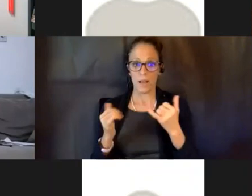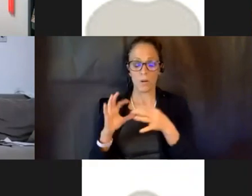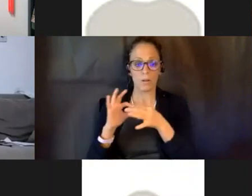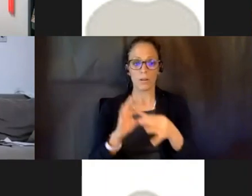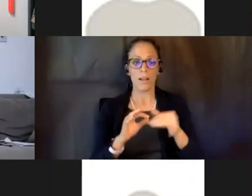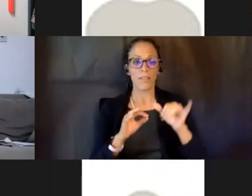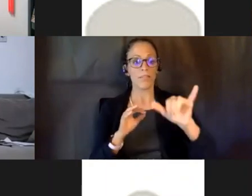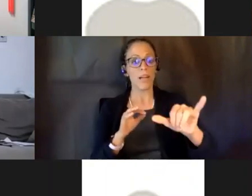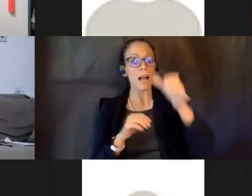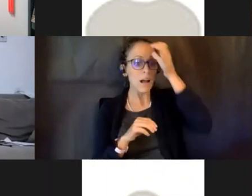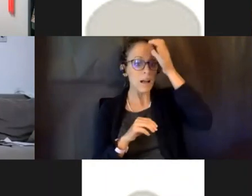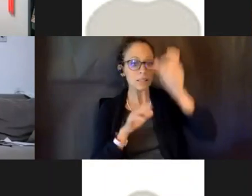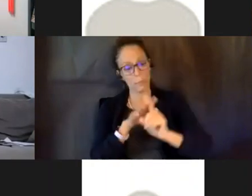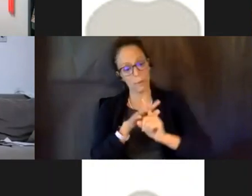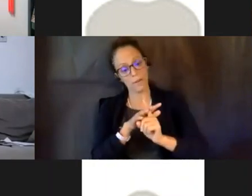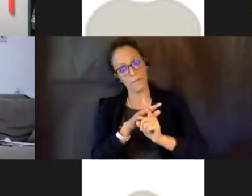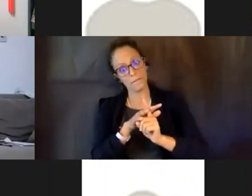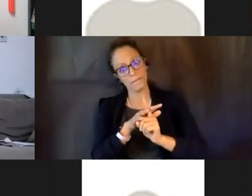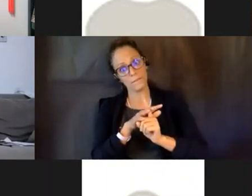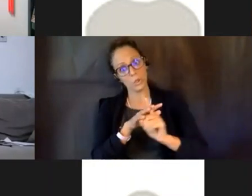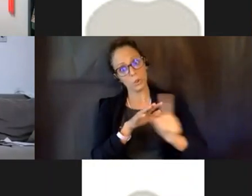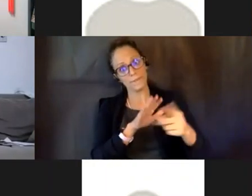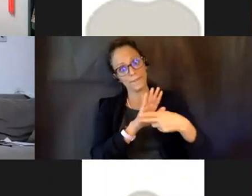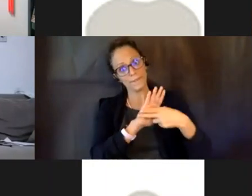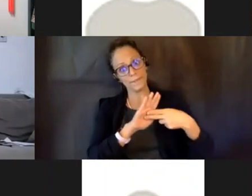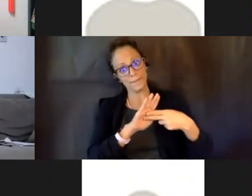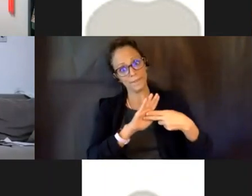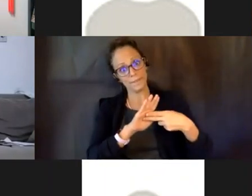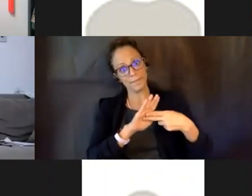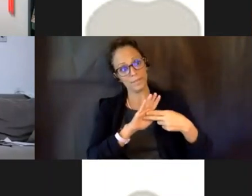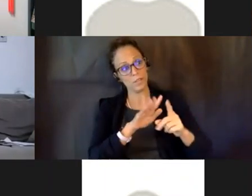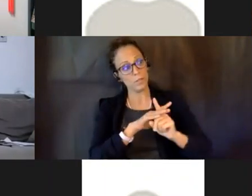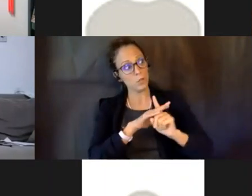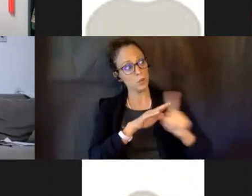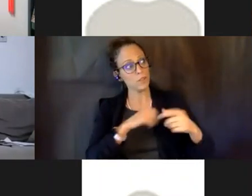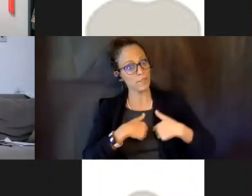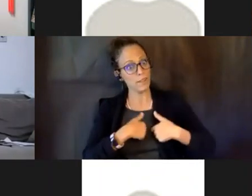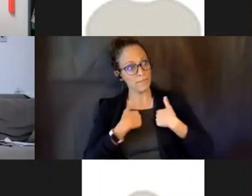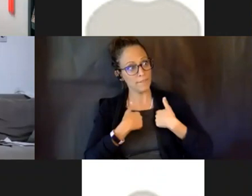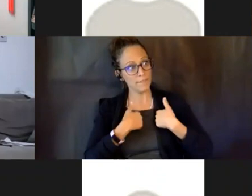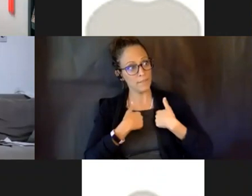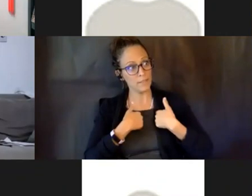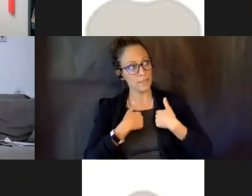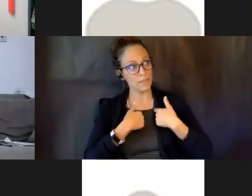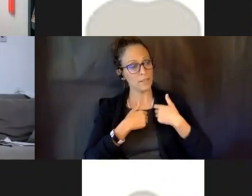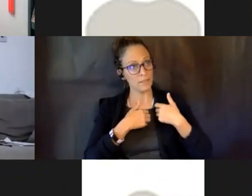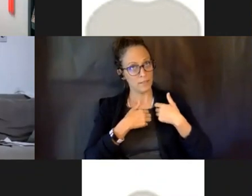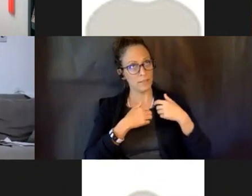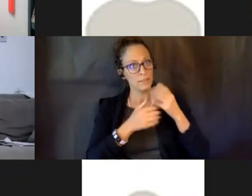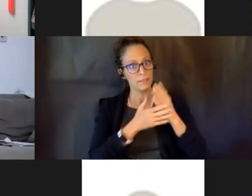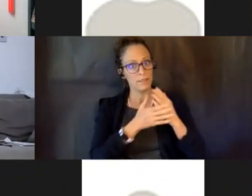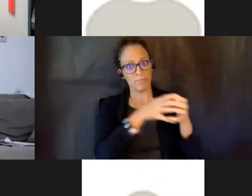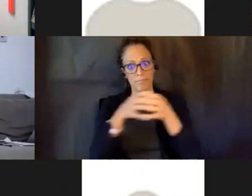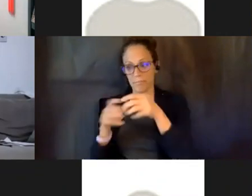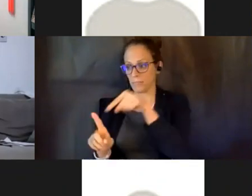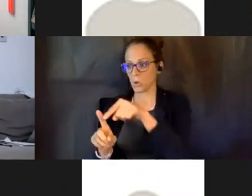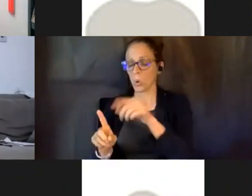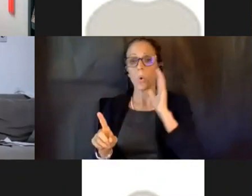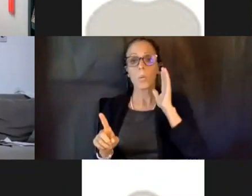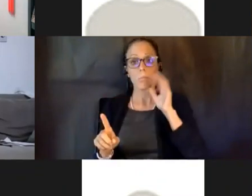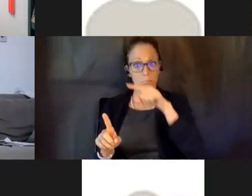I don't know that, I wonder if the Black people who had escaped and lived in there would have called themselves